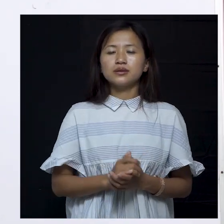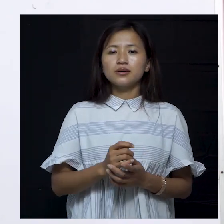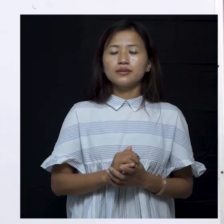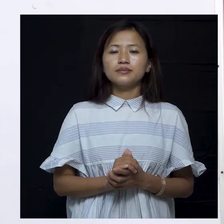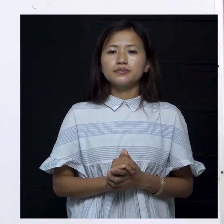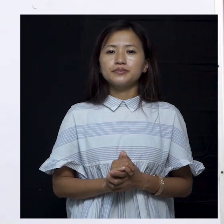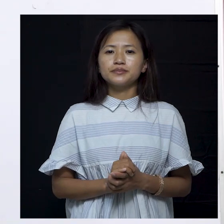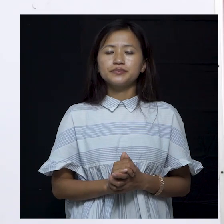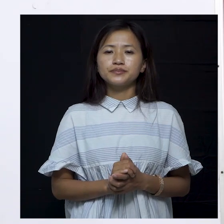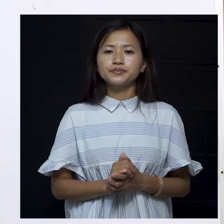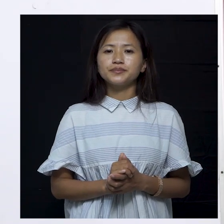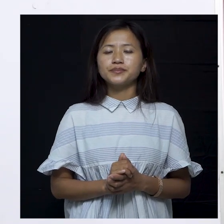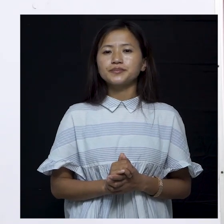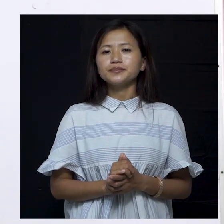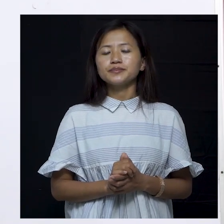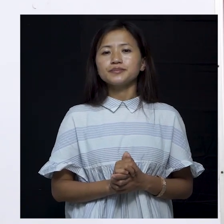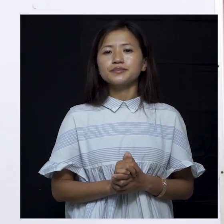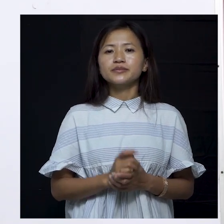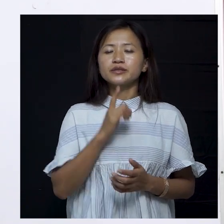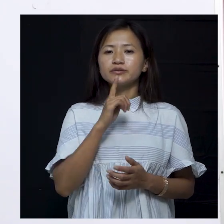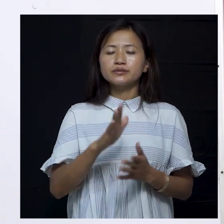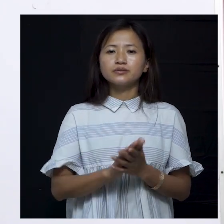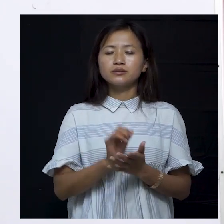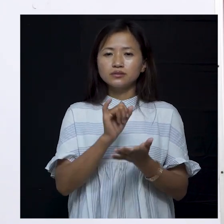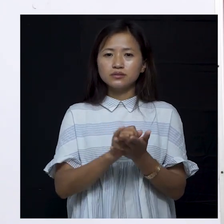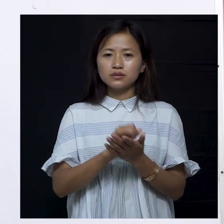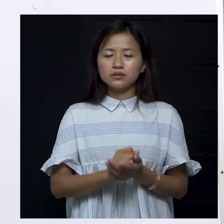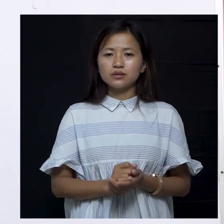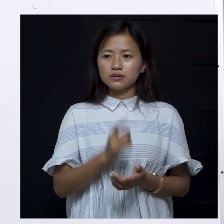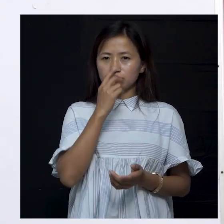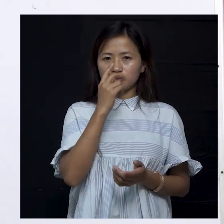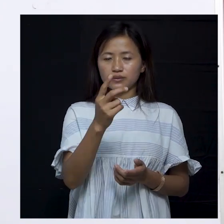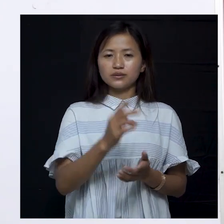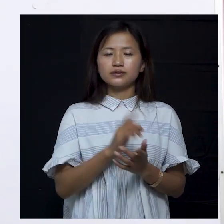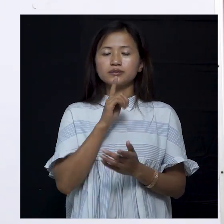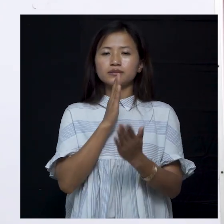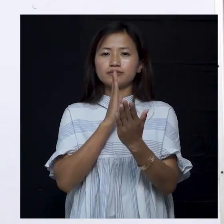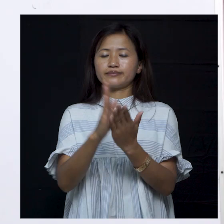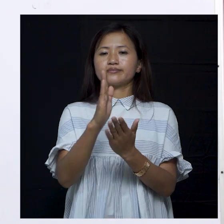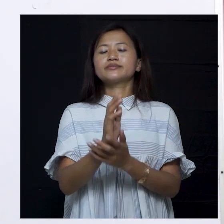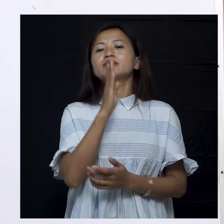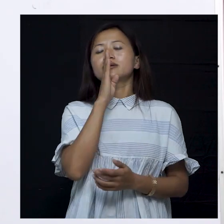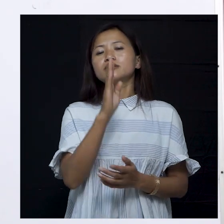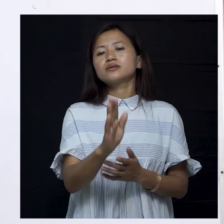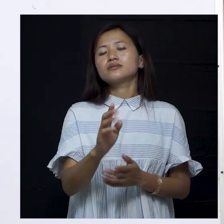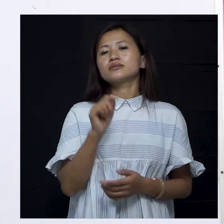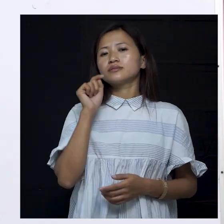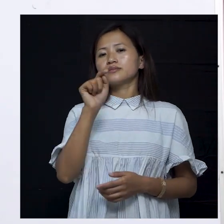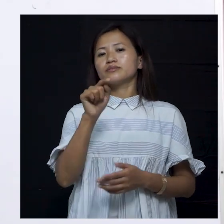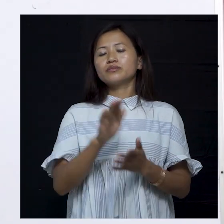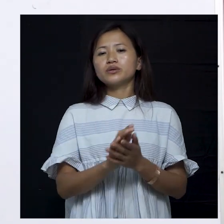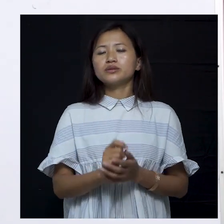the black dress is my aunt. If I say that, you can just directly say the lady is my aunt by pointing to that